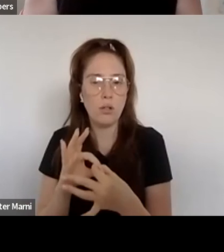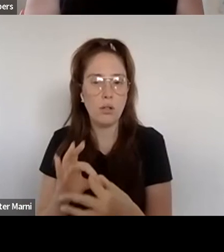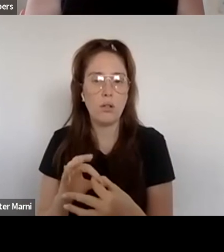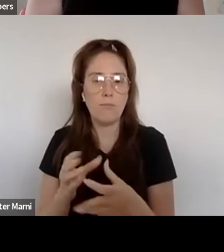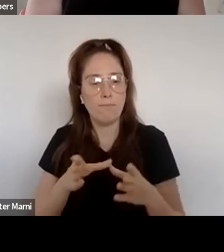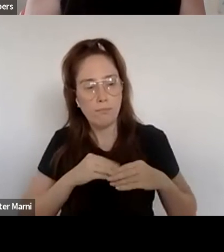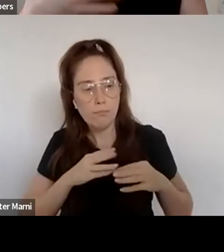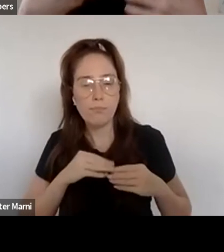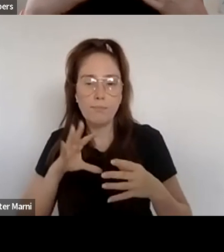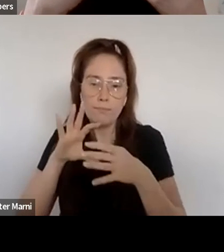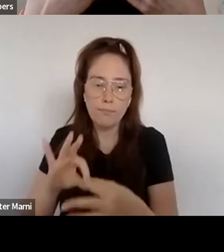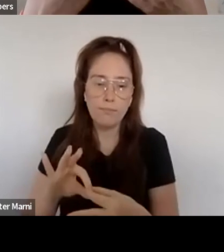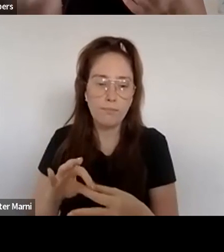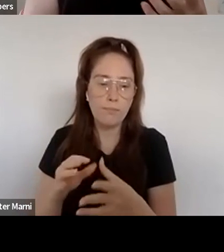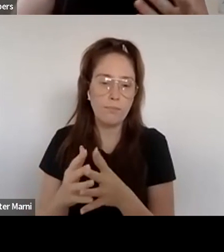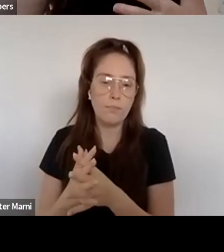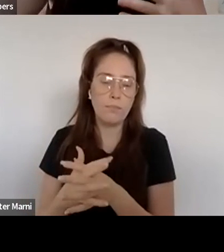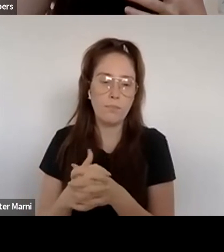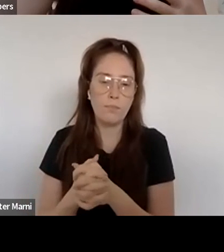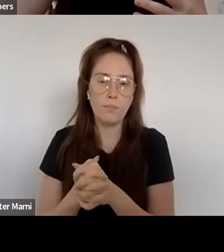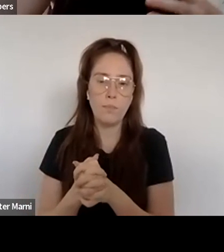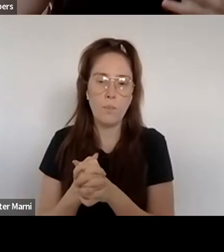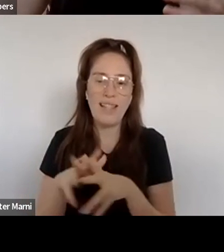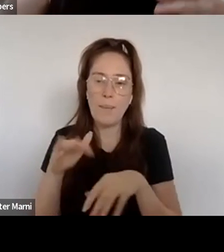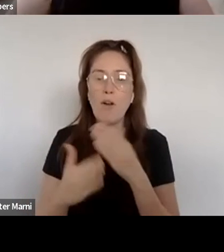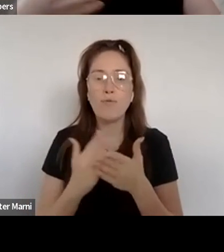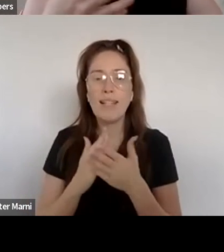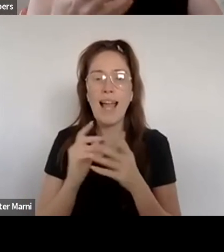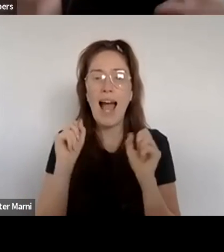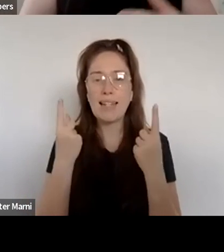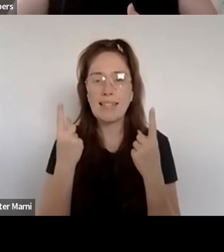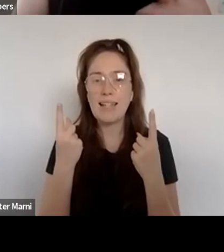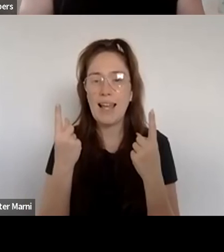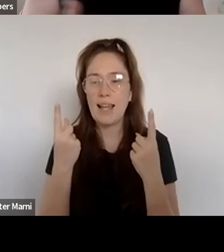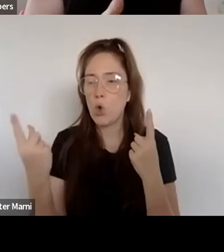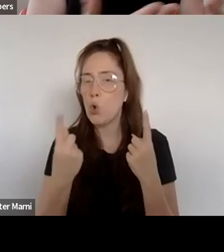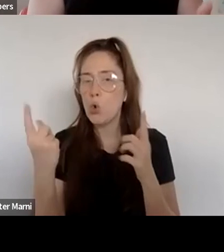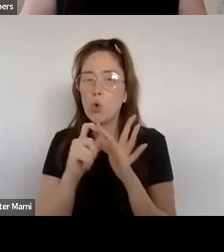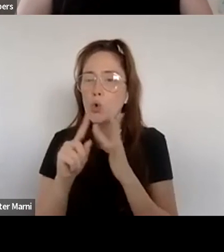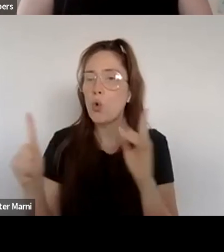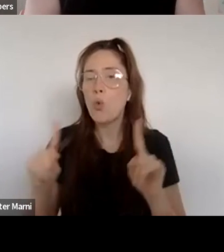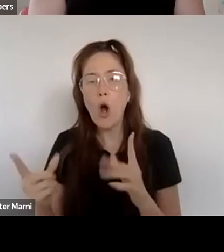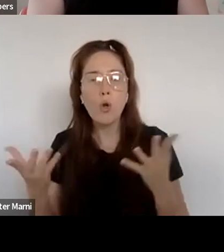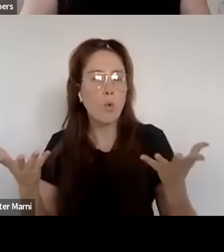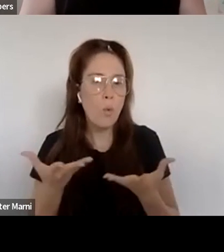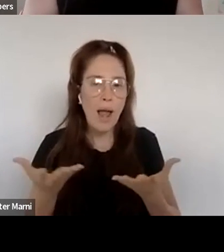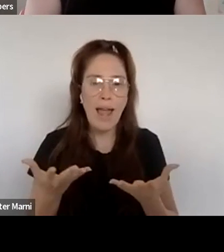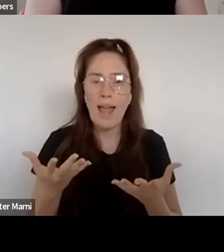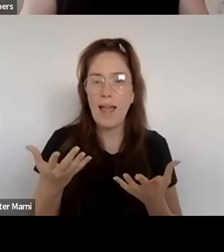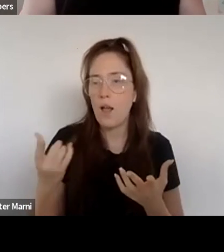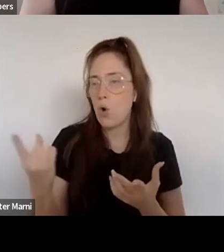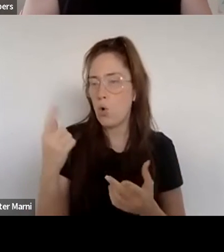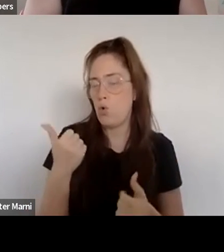compassionate communities movement, it's able to know who are doing things in different places and spaces, and who might be able